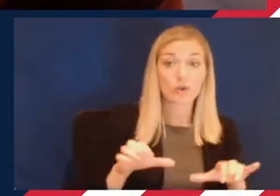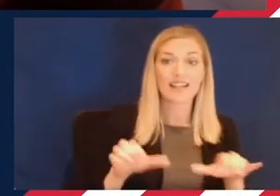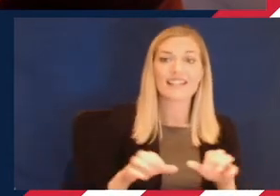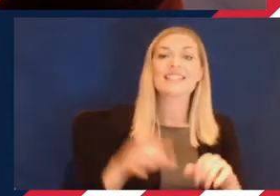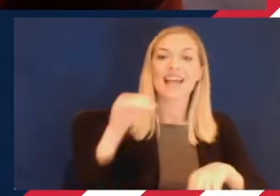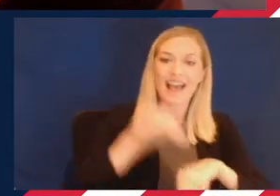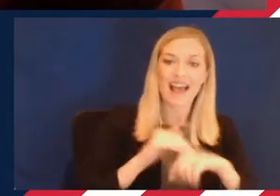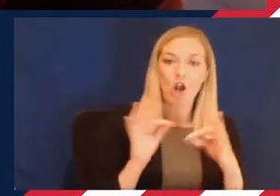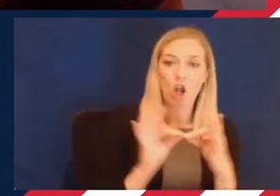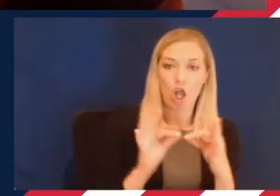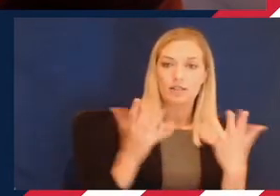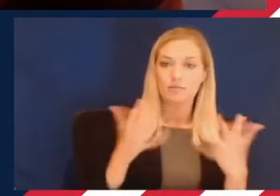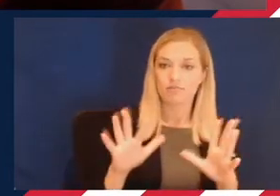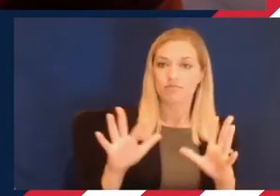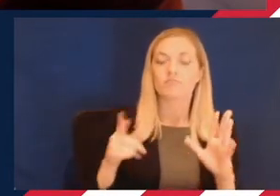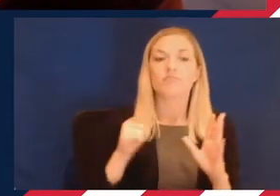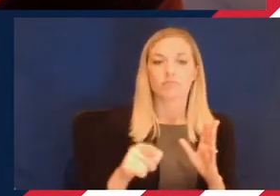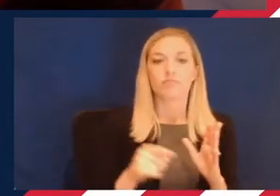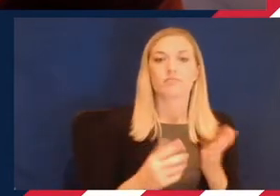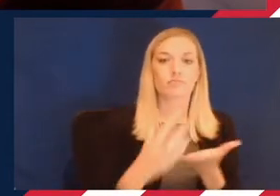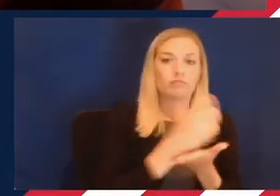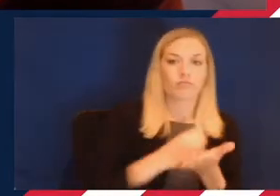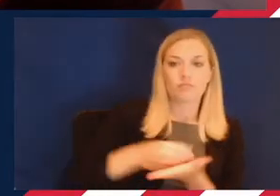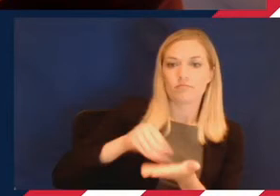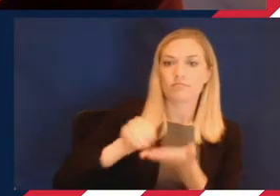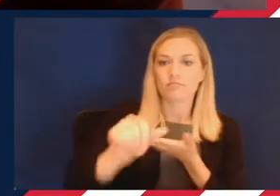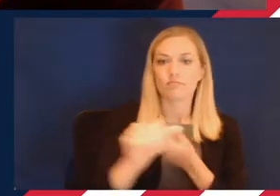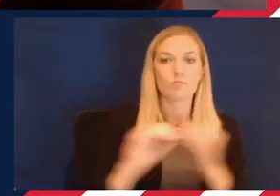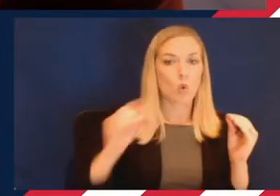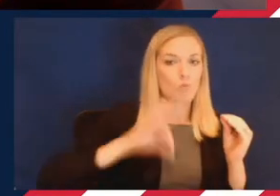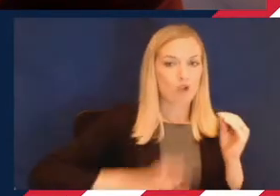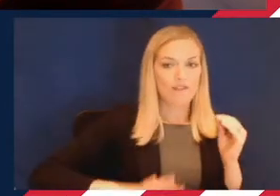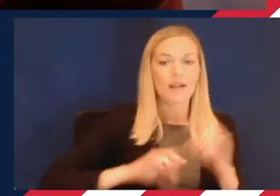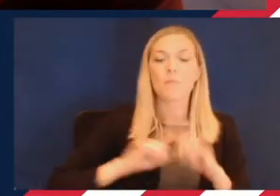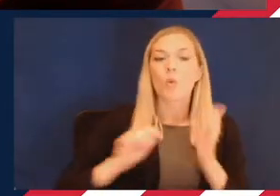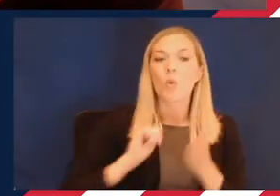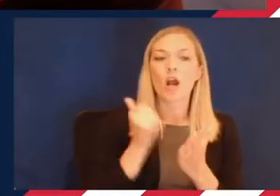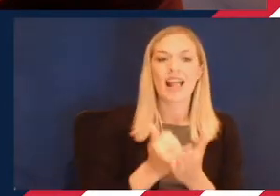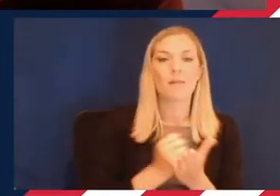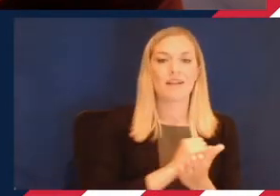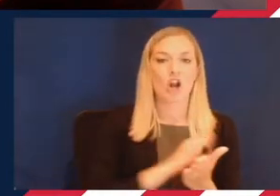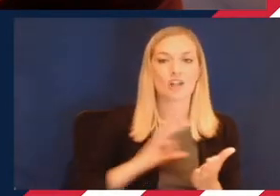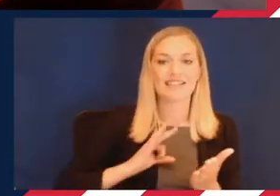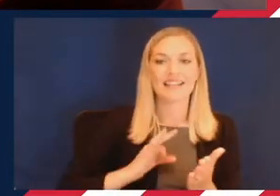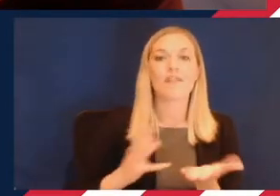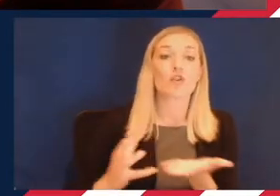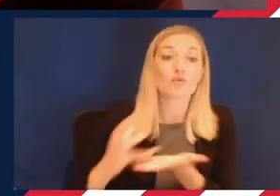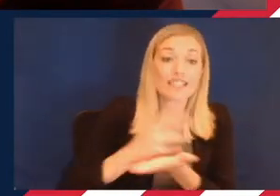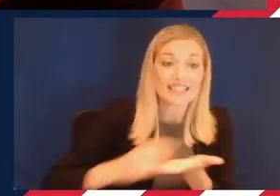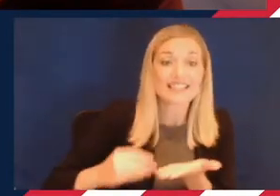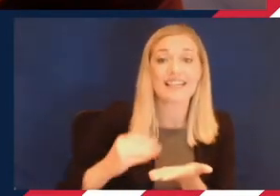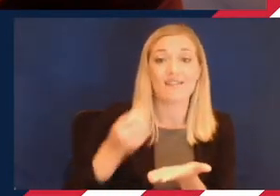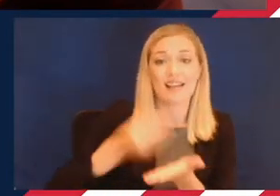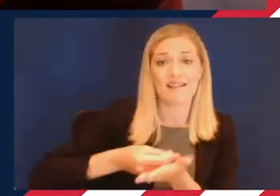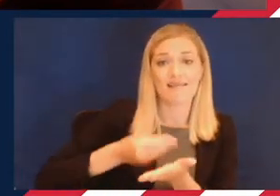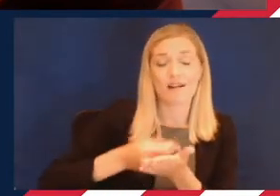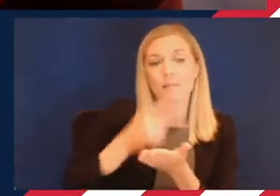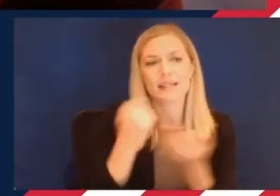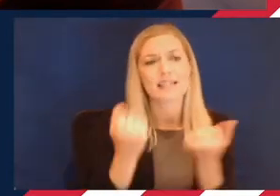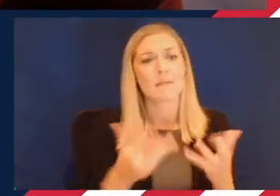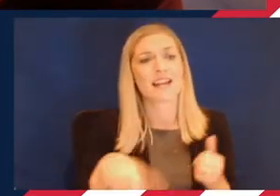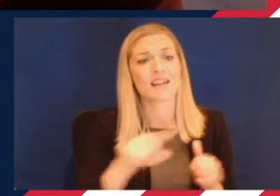off of it, but at least we're able to help our staff get a steady stream of income because a lot of them are freelancers and they may not